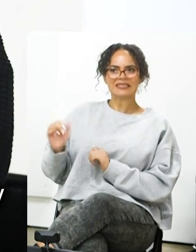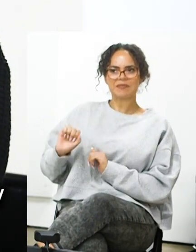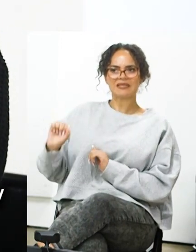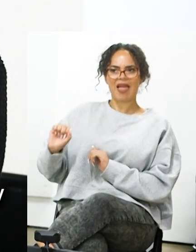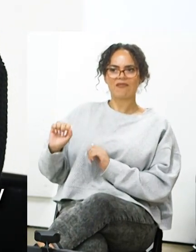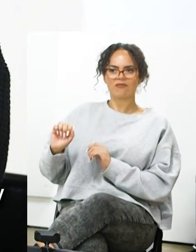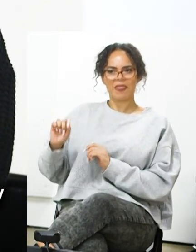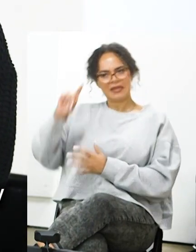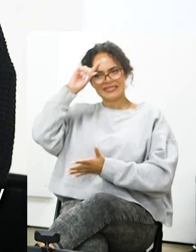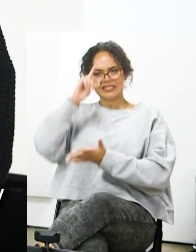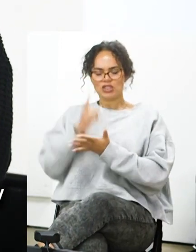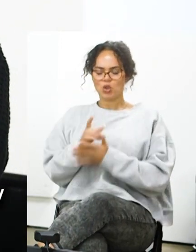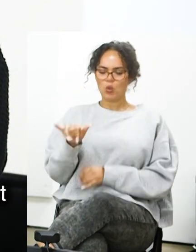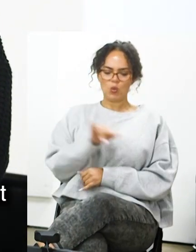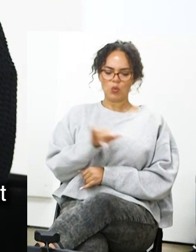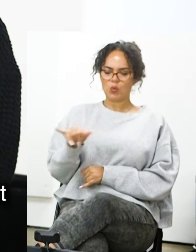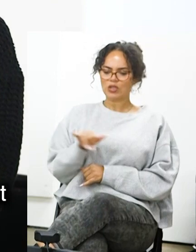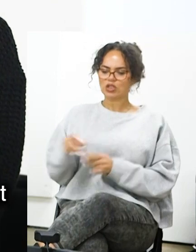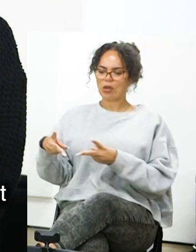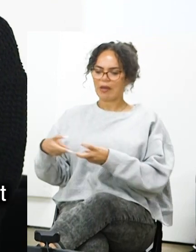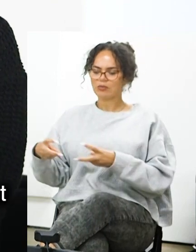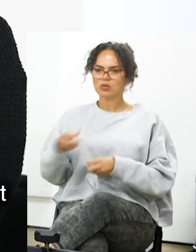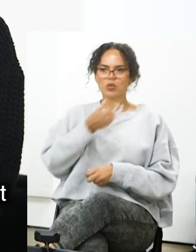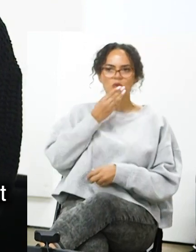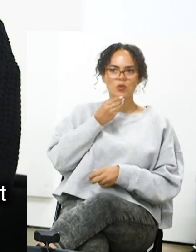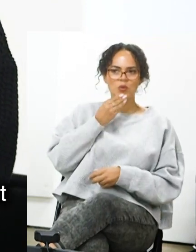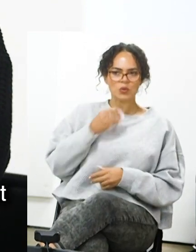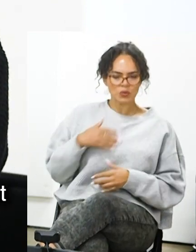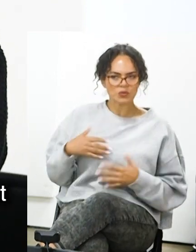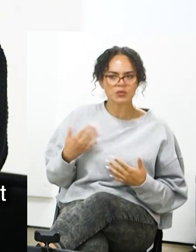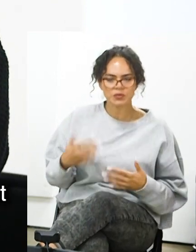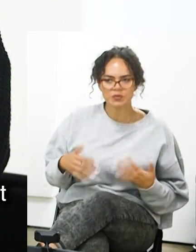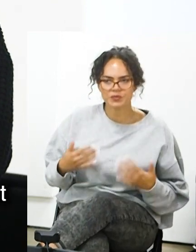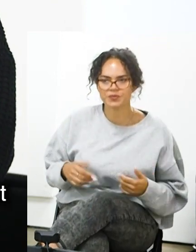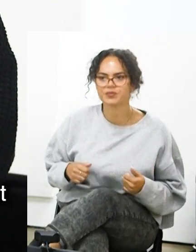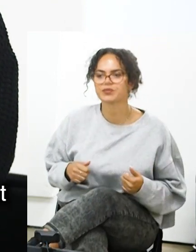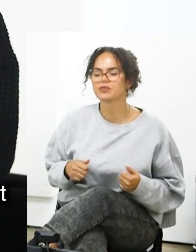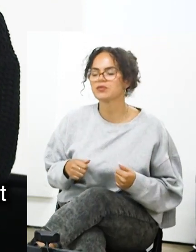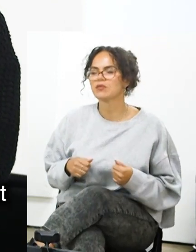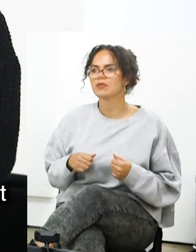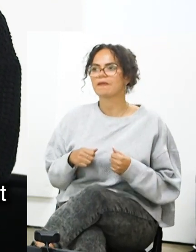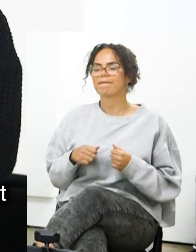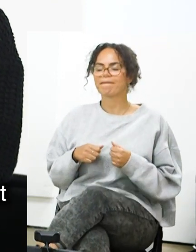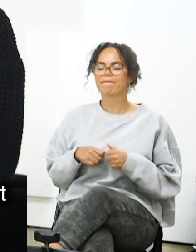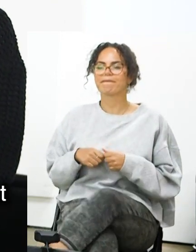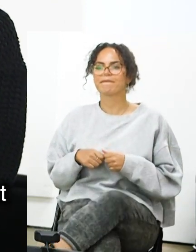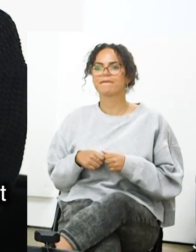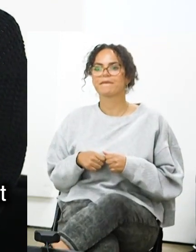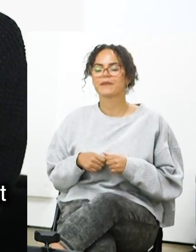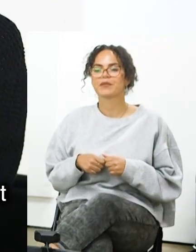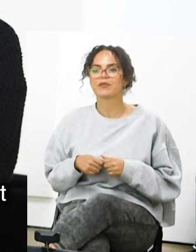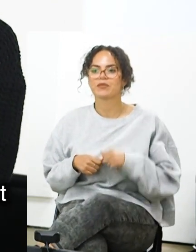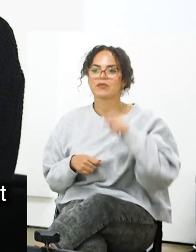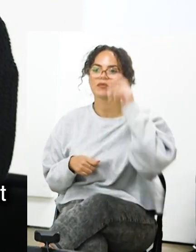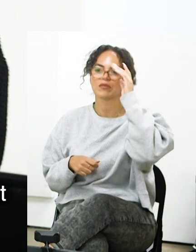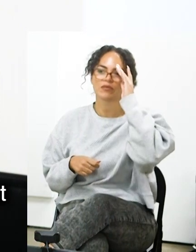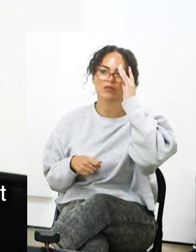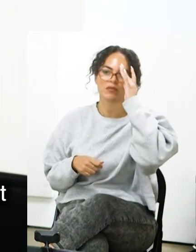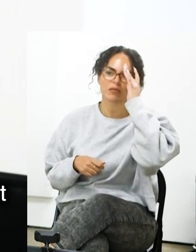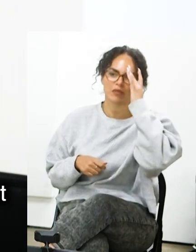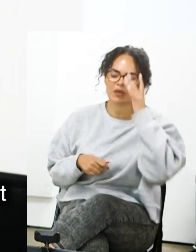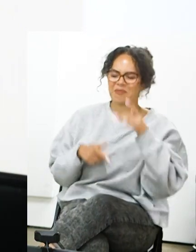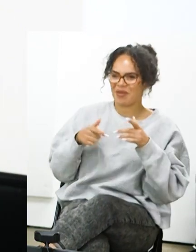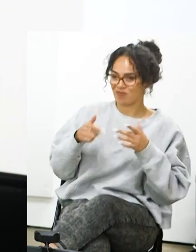make a decision to style of the caption, and then explore the language caption. But it's still a lot of moving